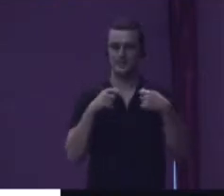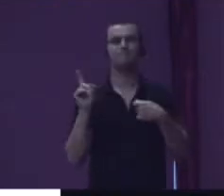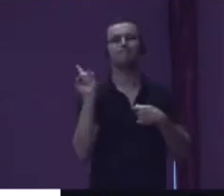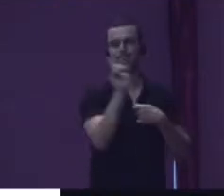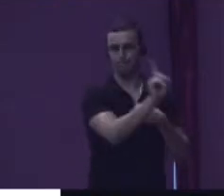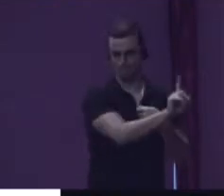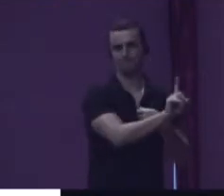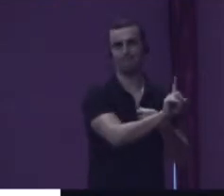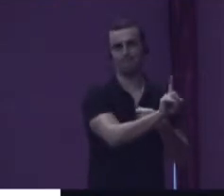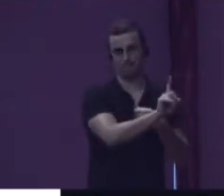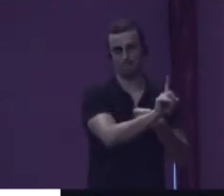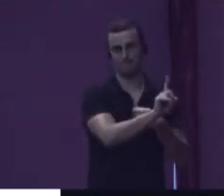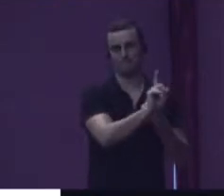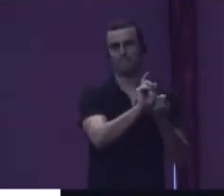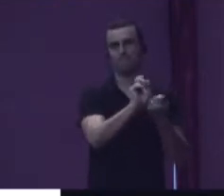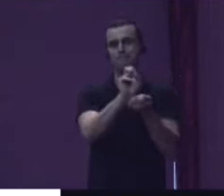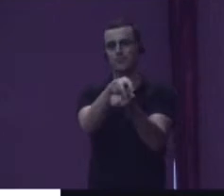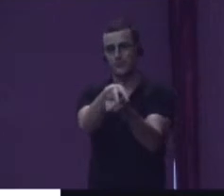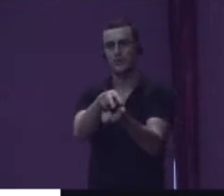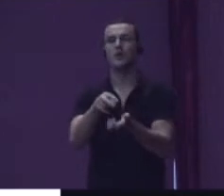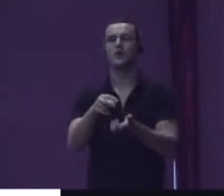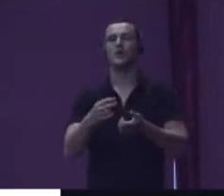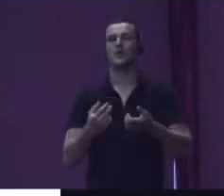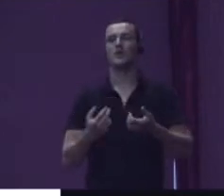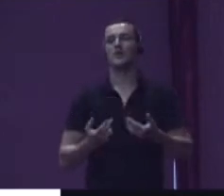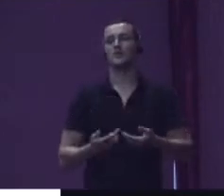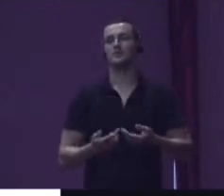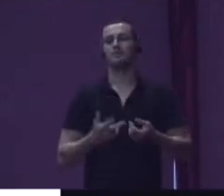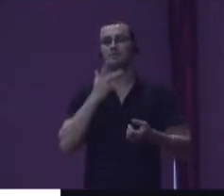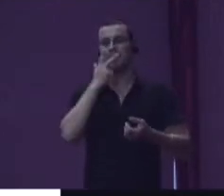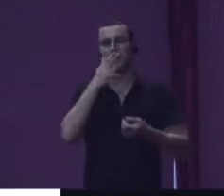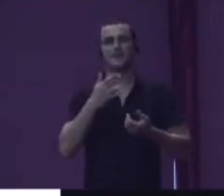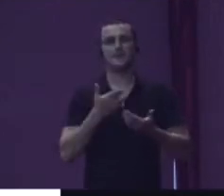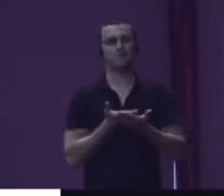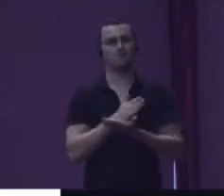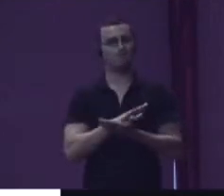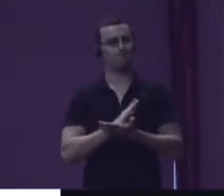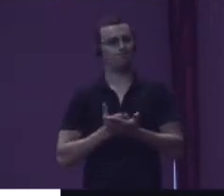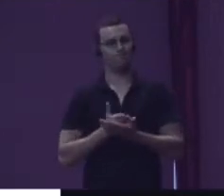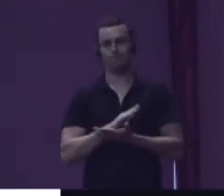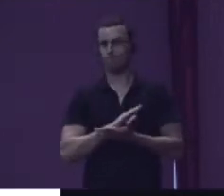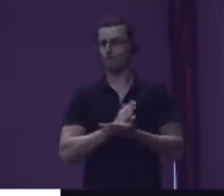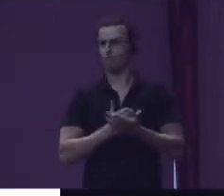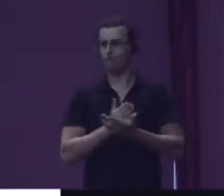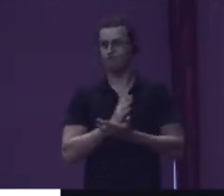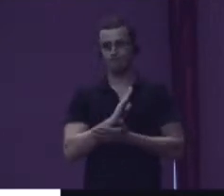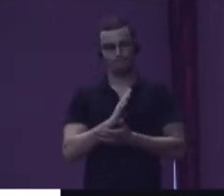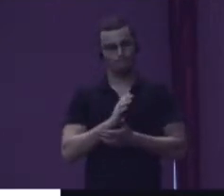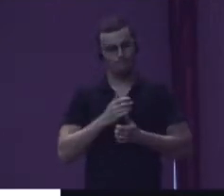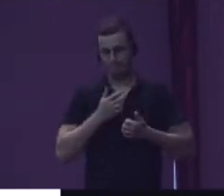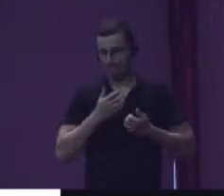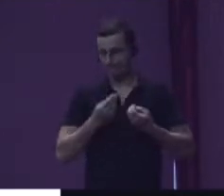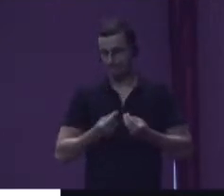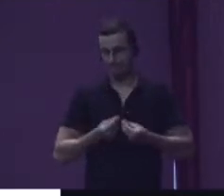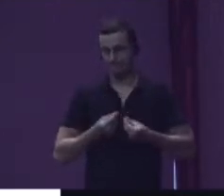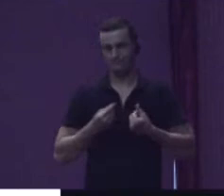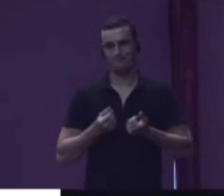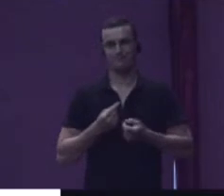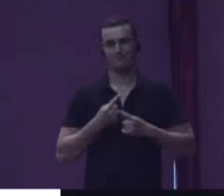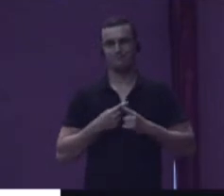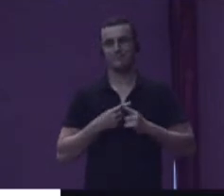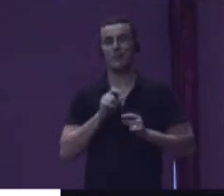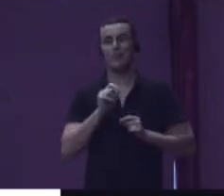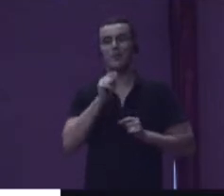feel very uncomfortable. There are cases who told me that the women delivered or had the baby under the